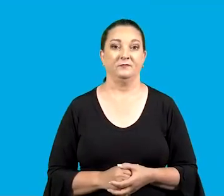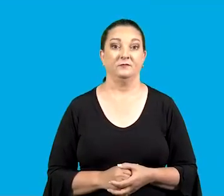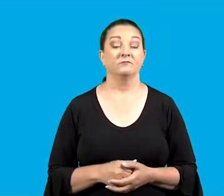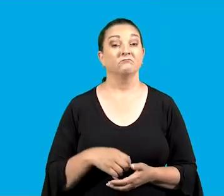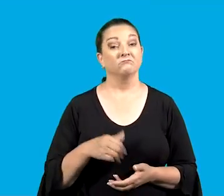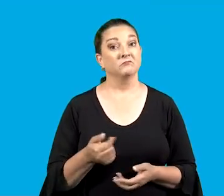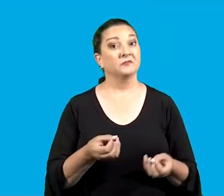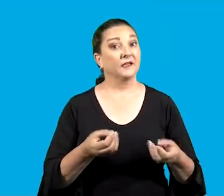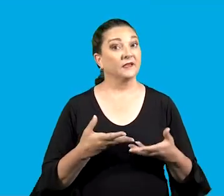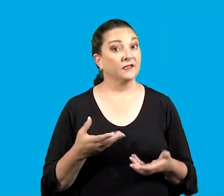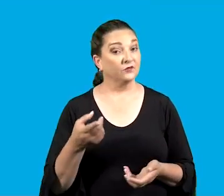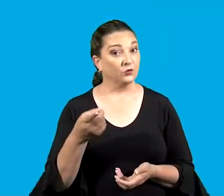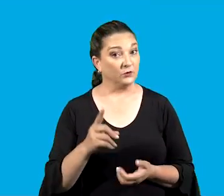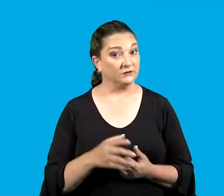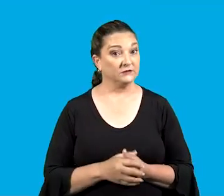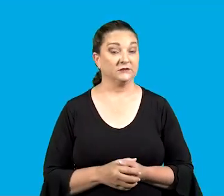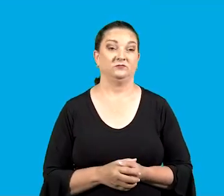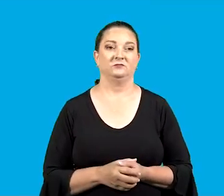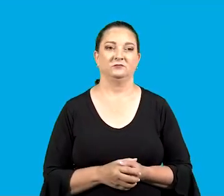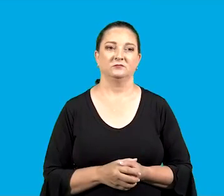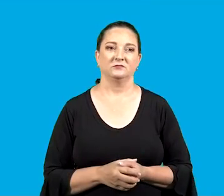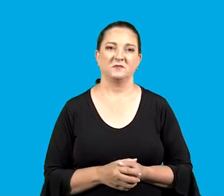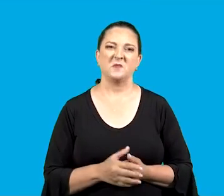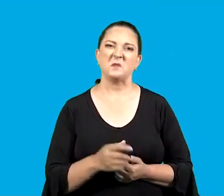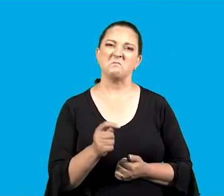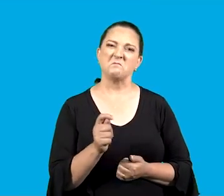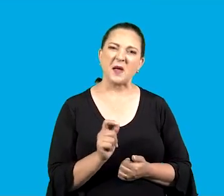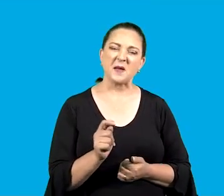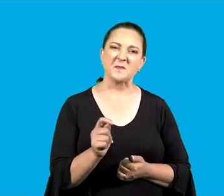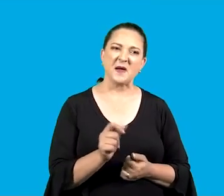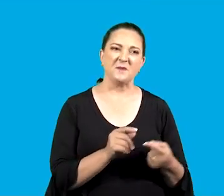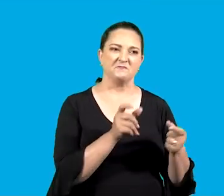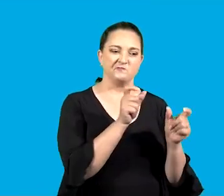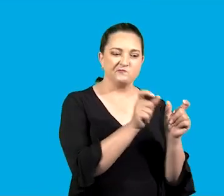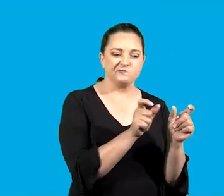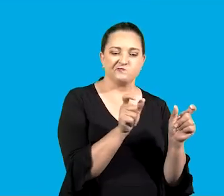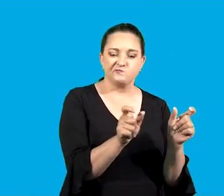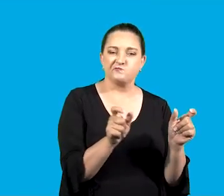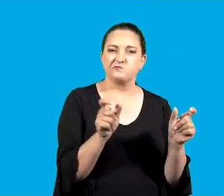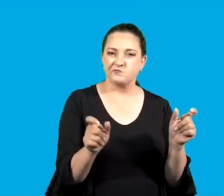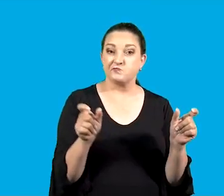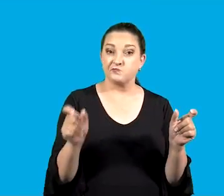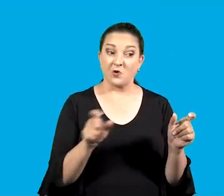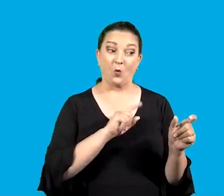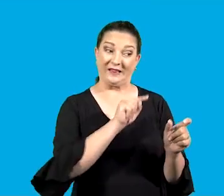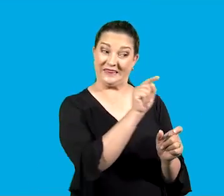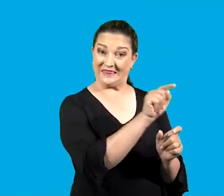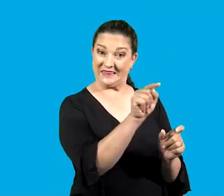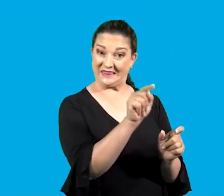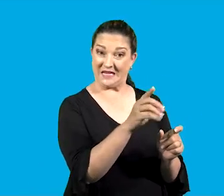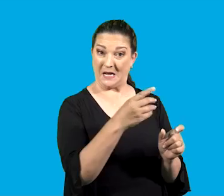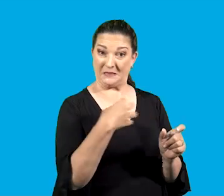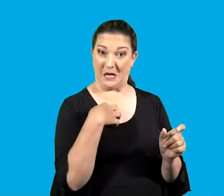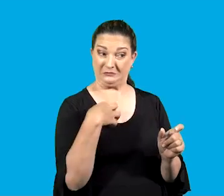And you will also be given the payment trend, or how we expect our debtors